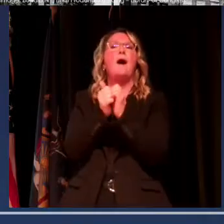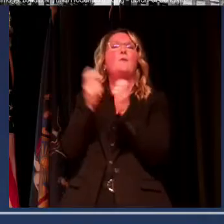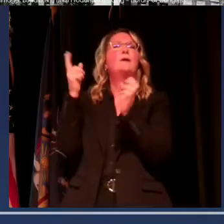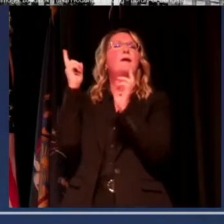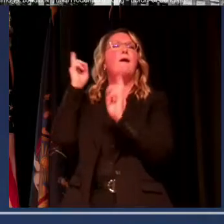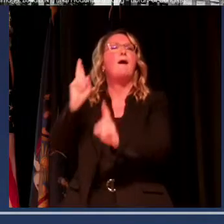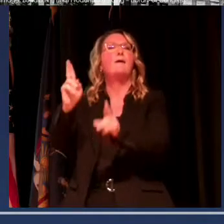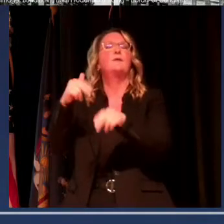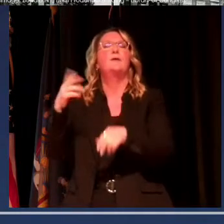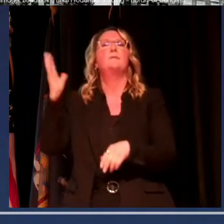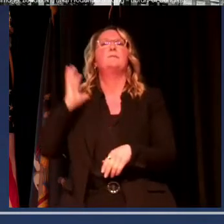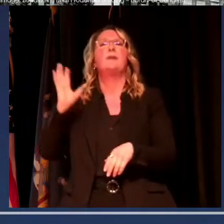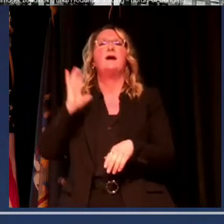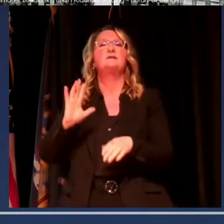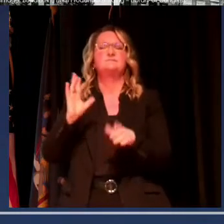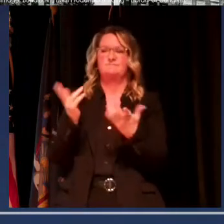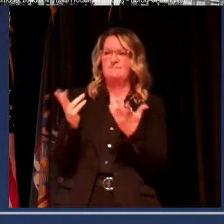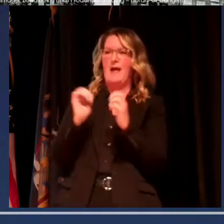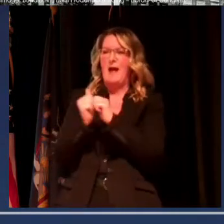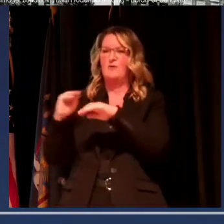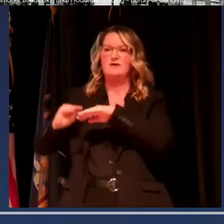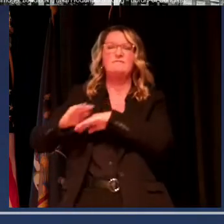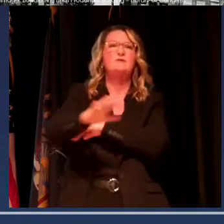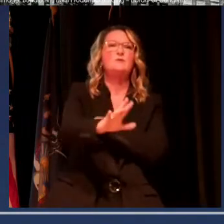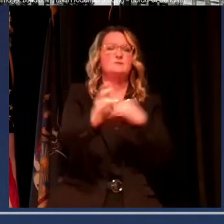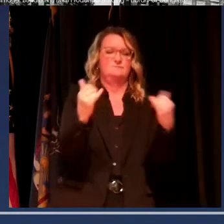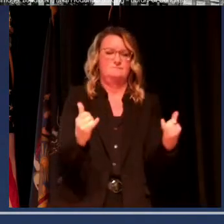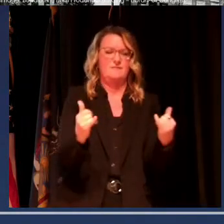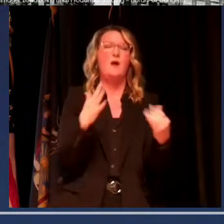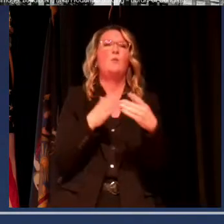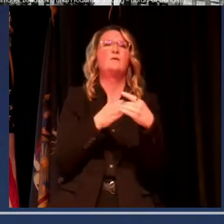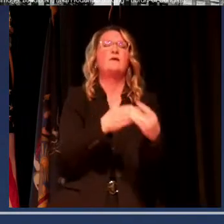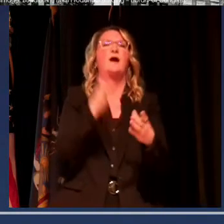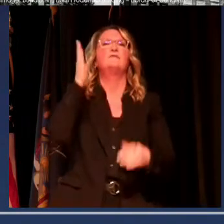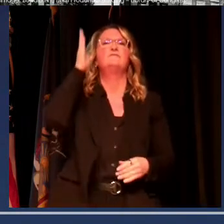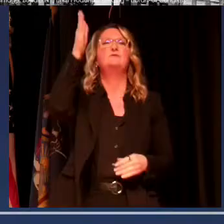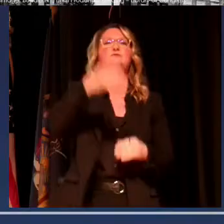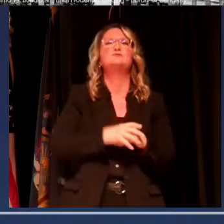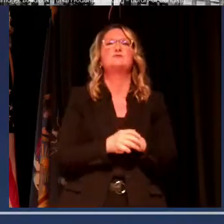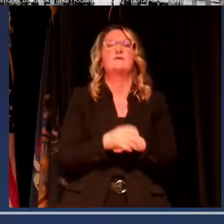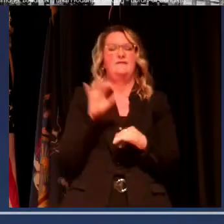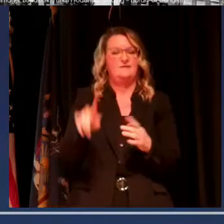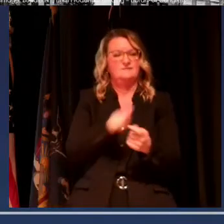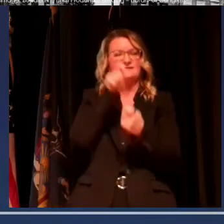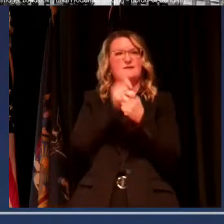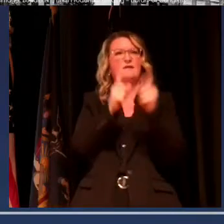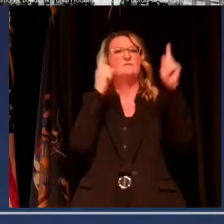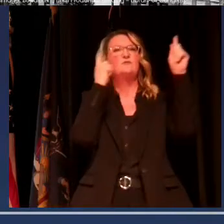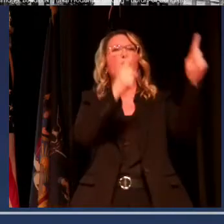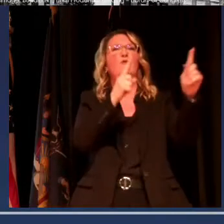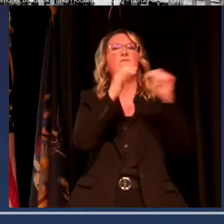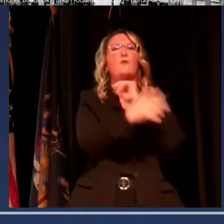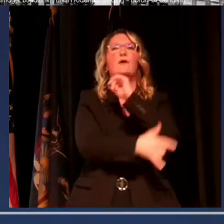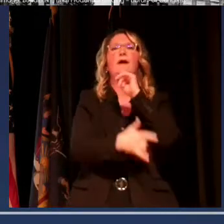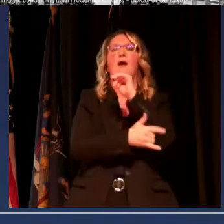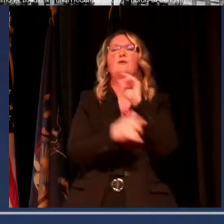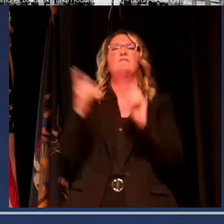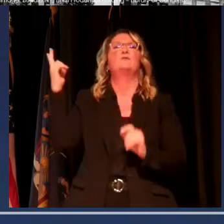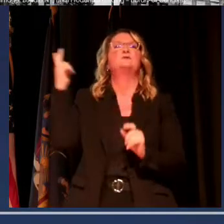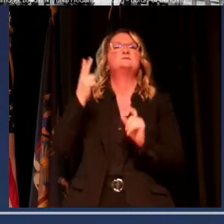is by understanding how it has shaped our present and will guide our future. That is precisely the mission of the Erie County Historical